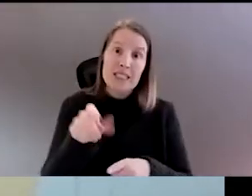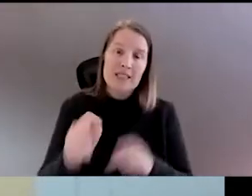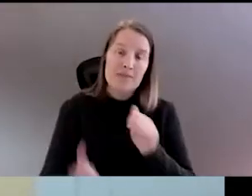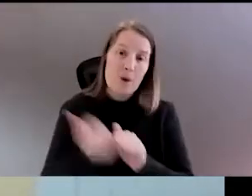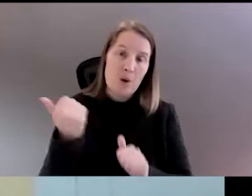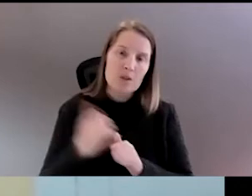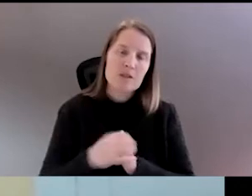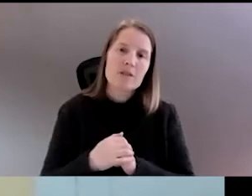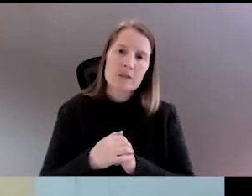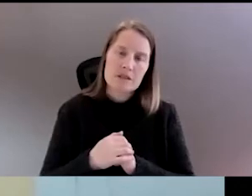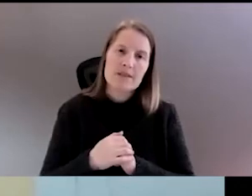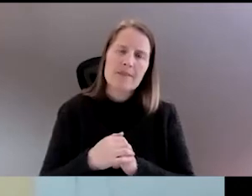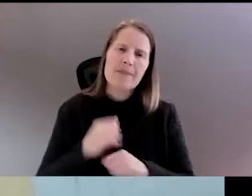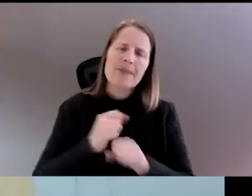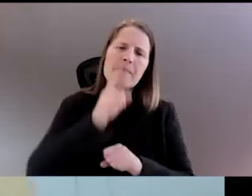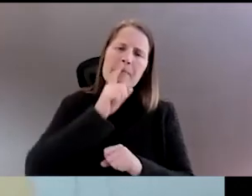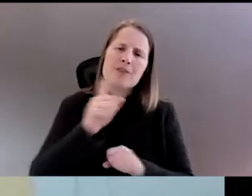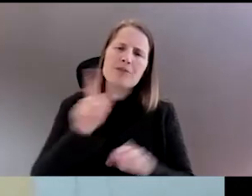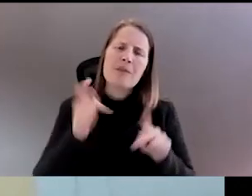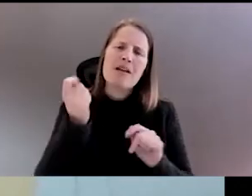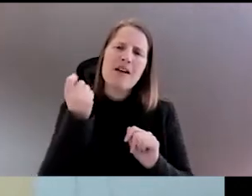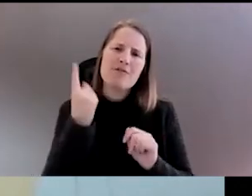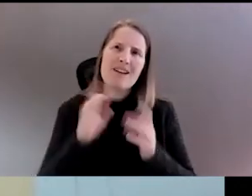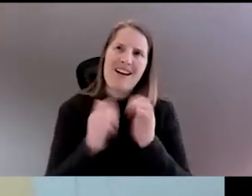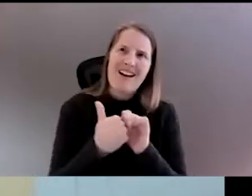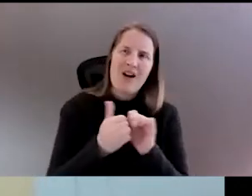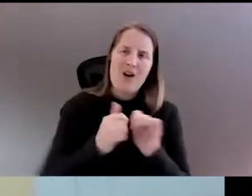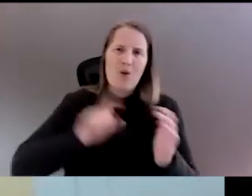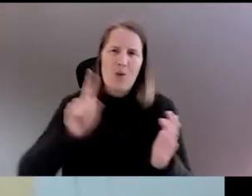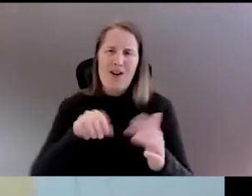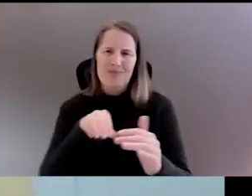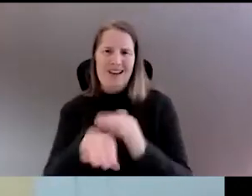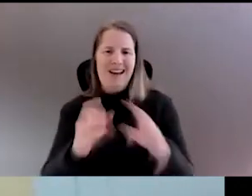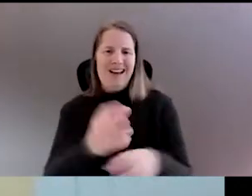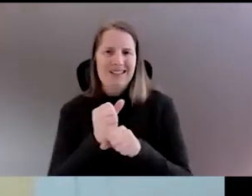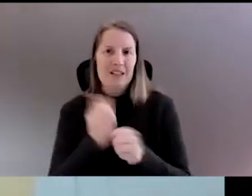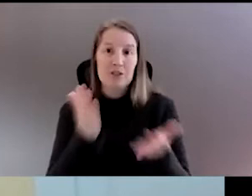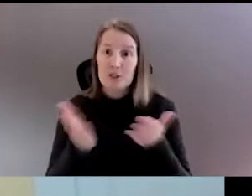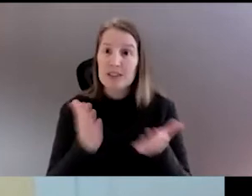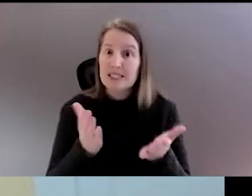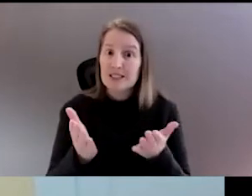people understand how and where to access the services that they need. Thanks.